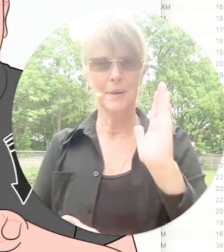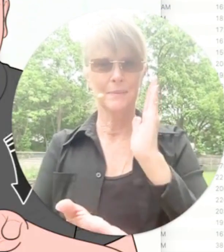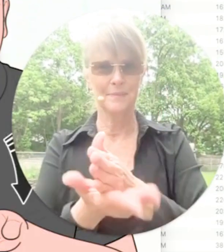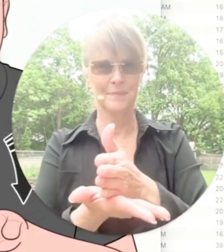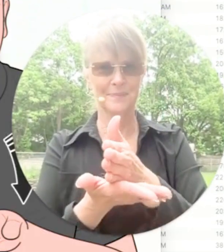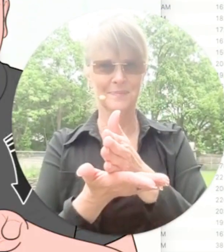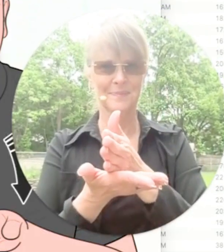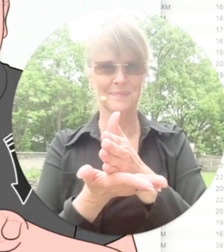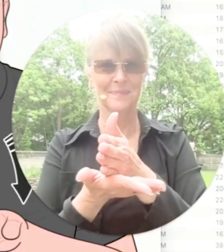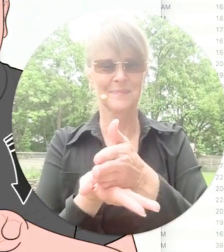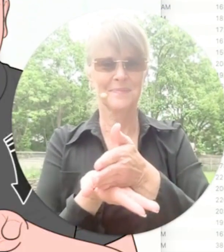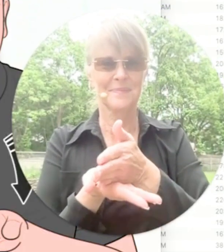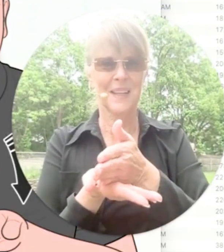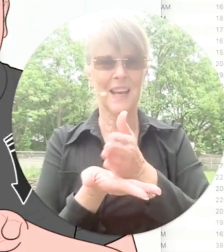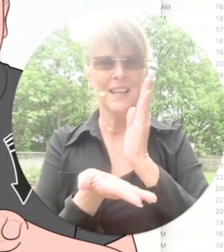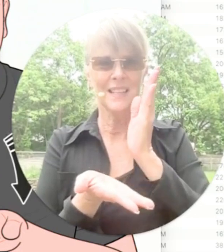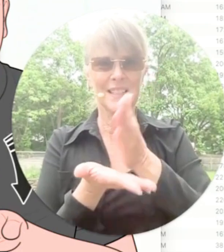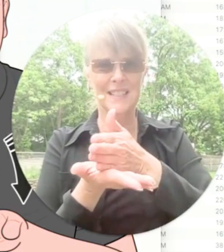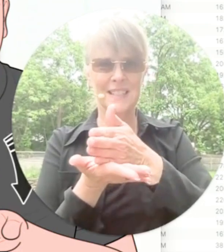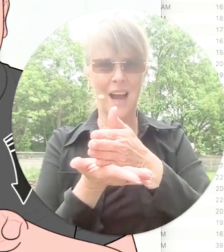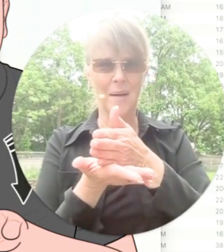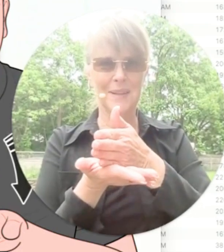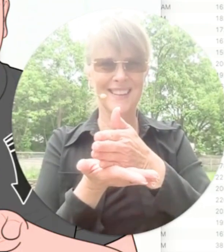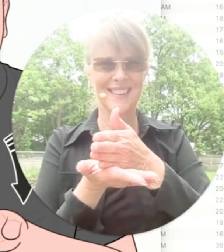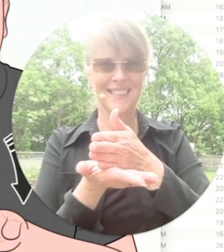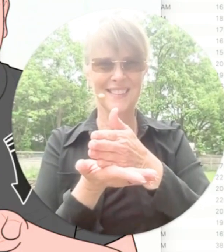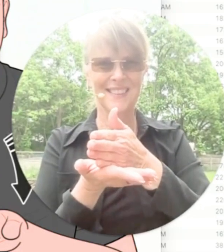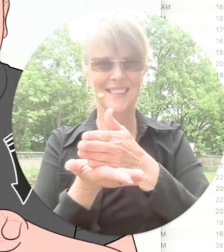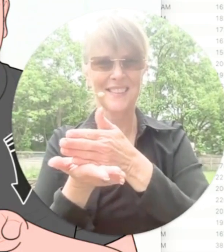Stop. Okay, stop.